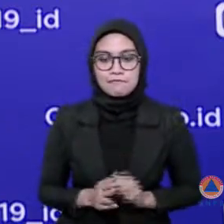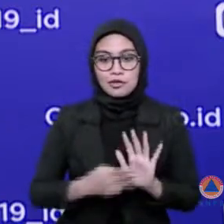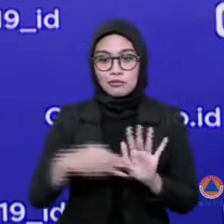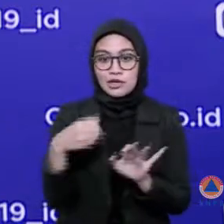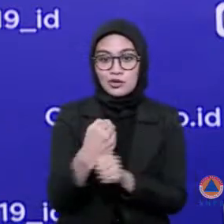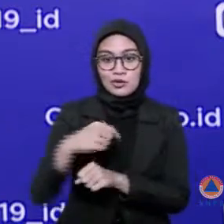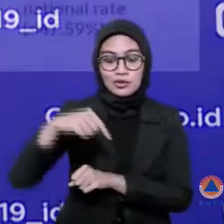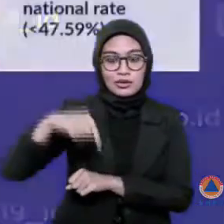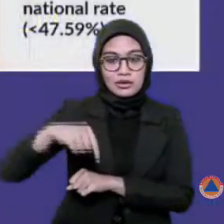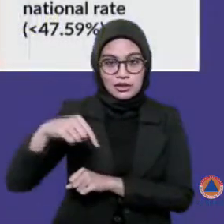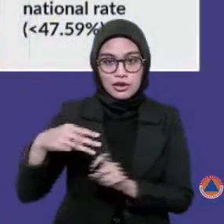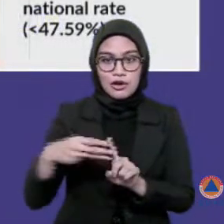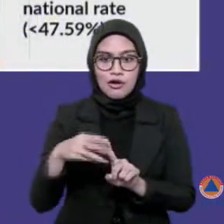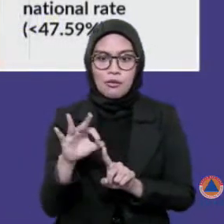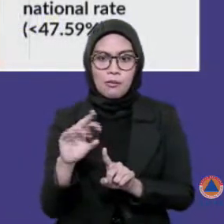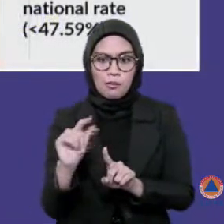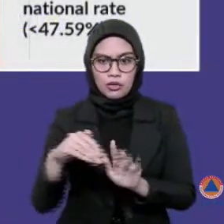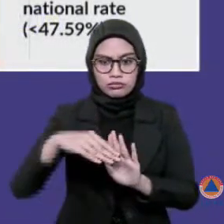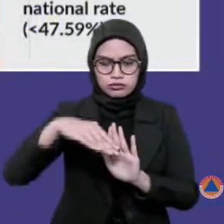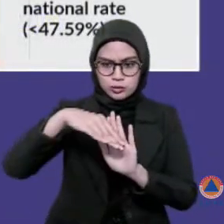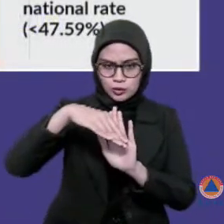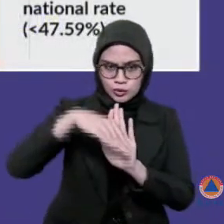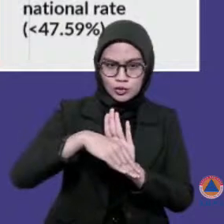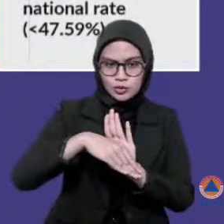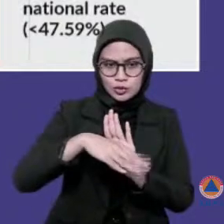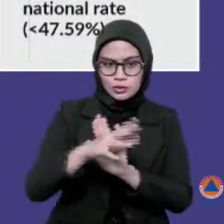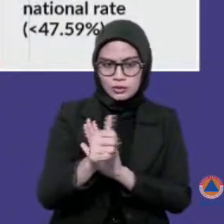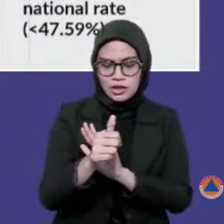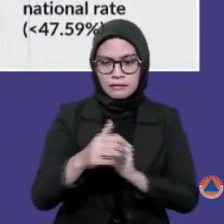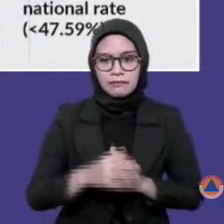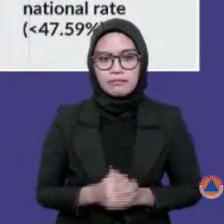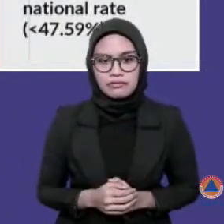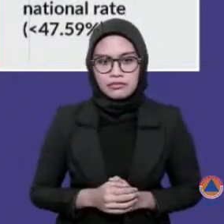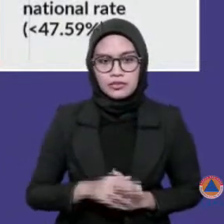the BOR of isolation rooms at the national level was only